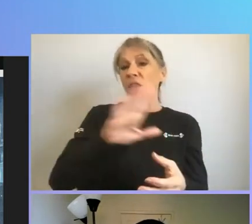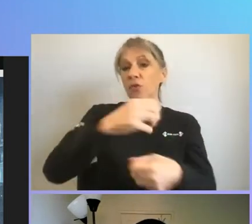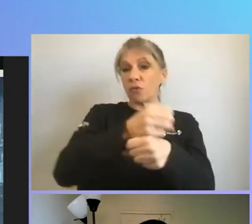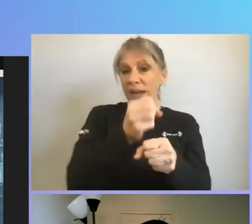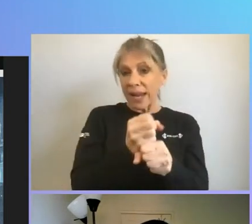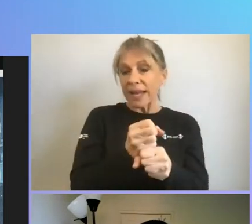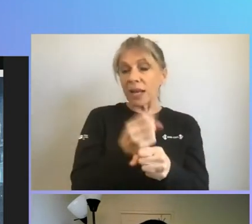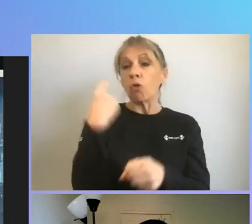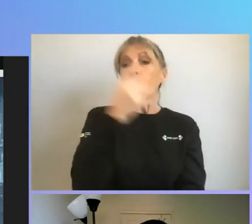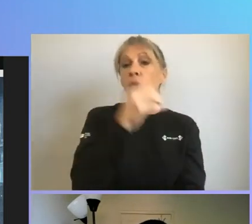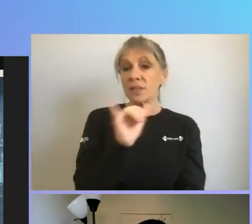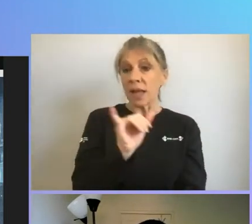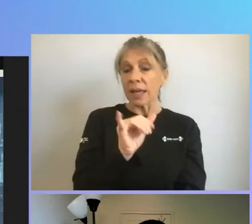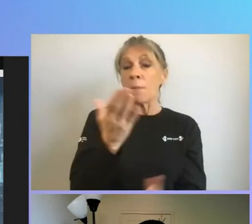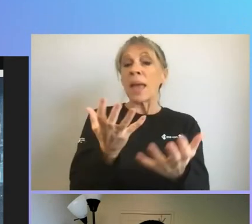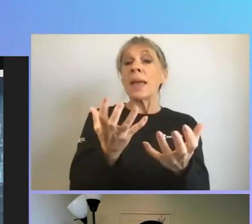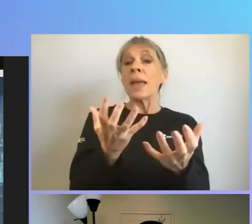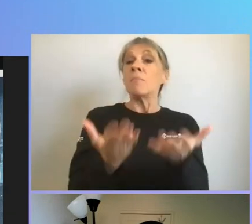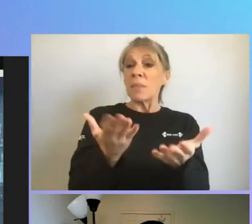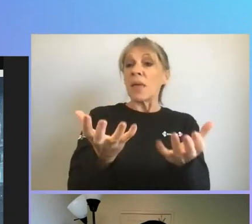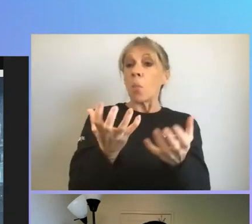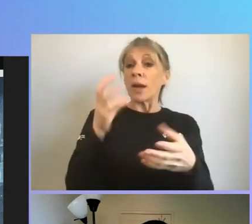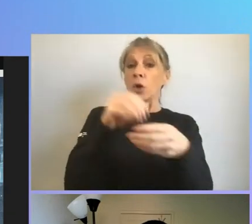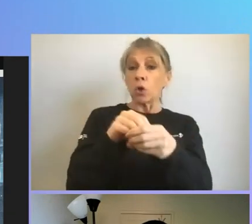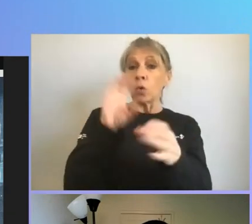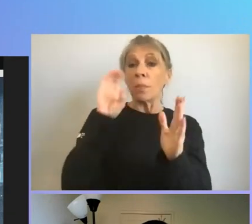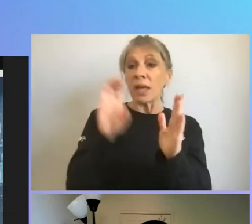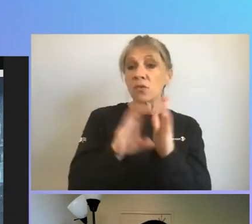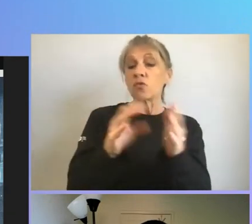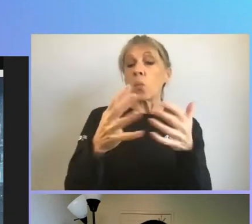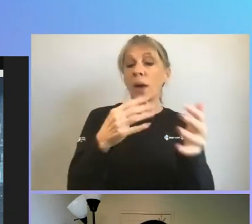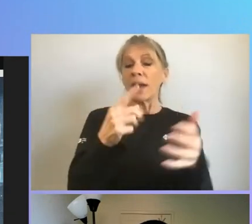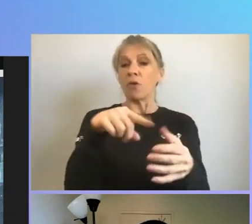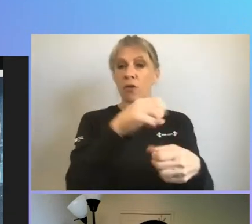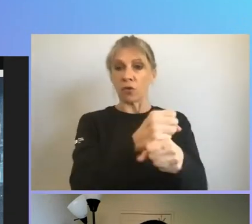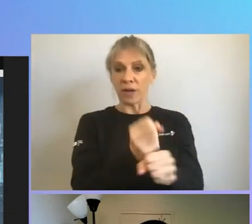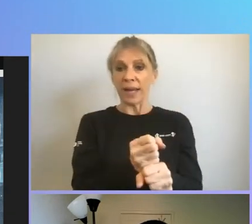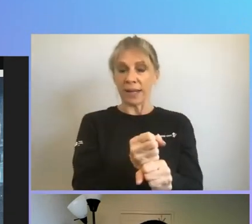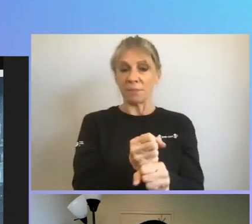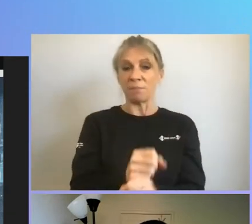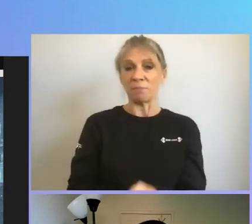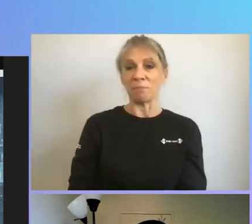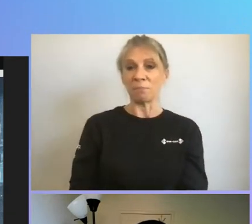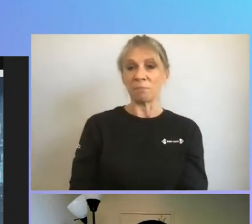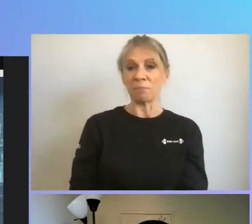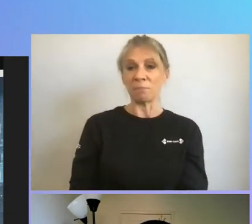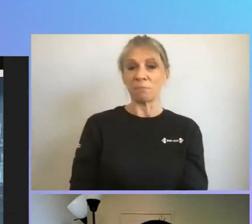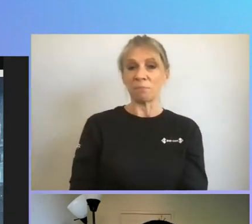so they might want to include images in whatever it is they're creating.